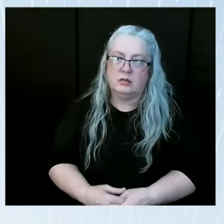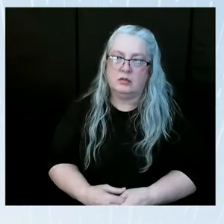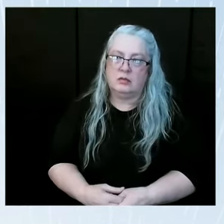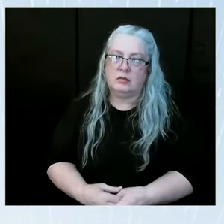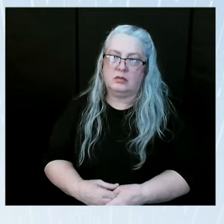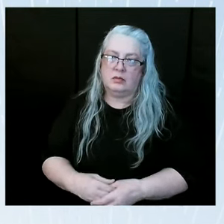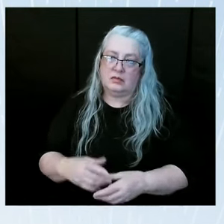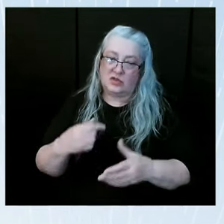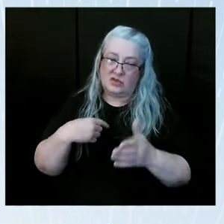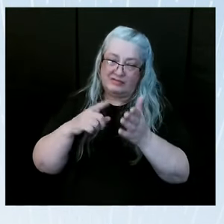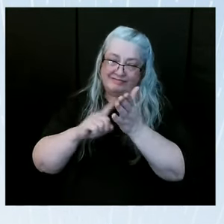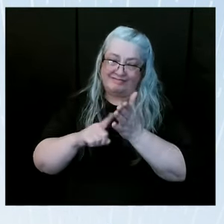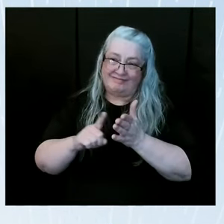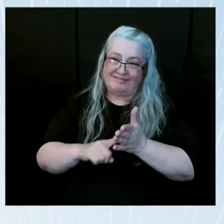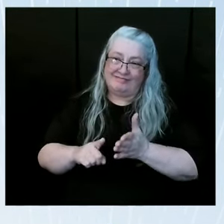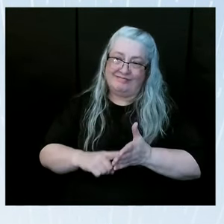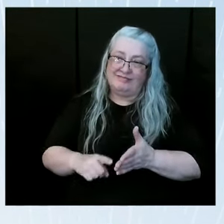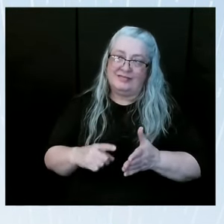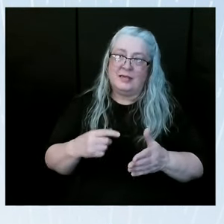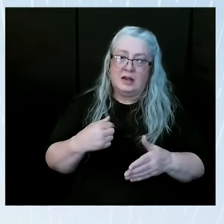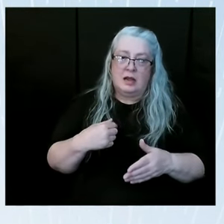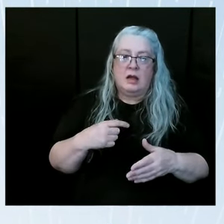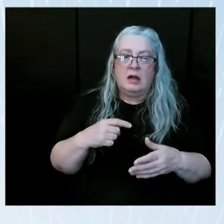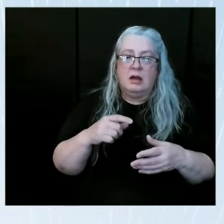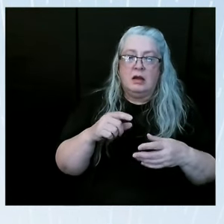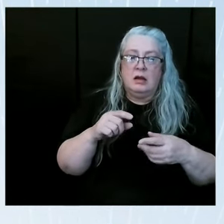of Immigration and Customs Enforcement, made